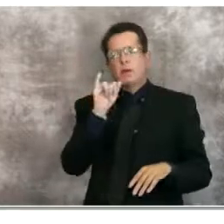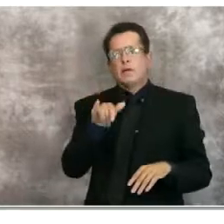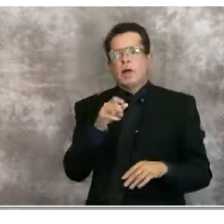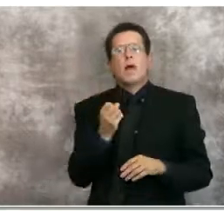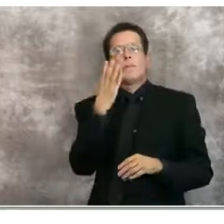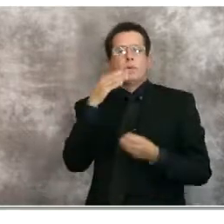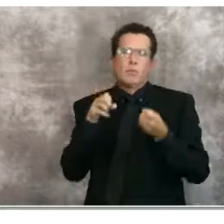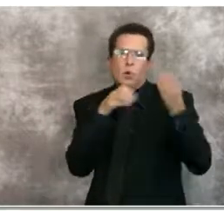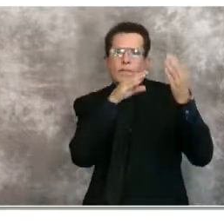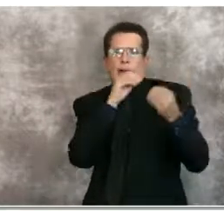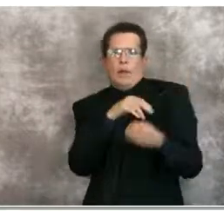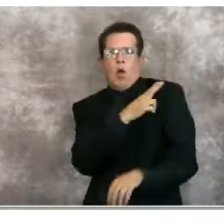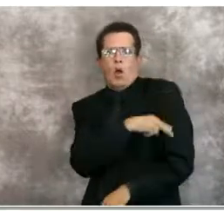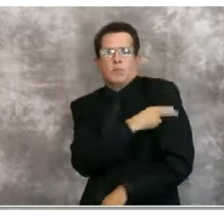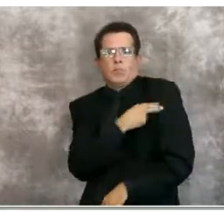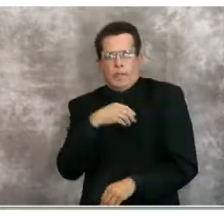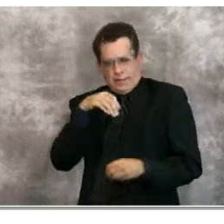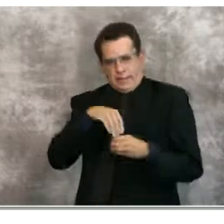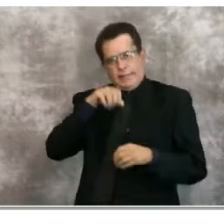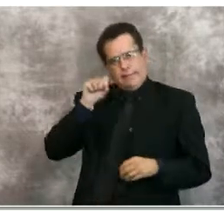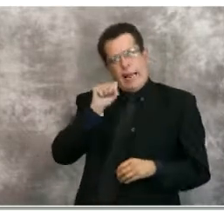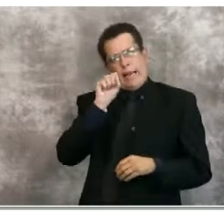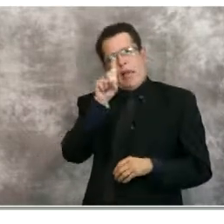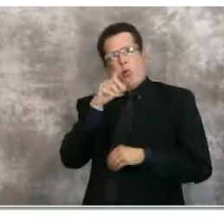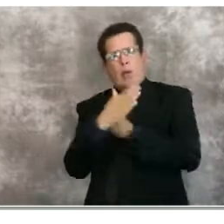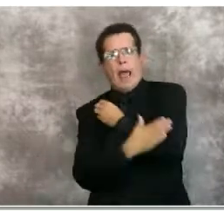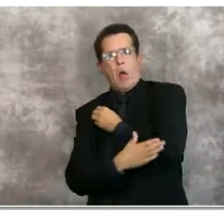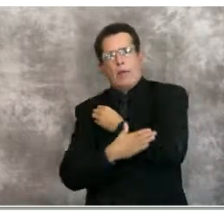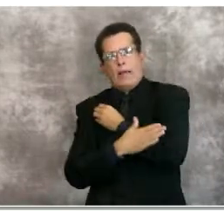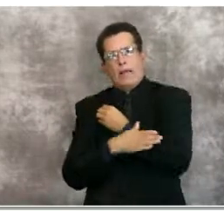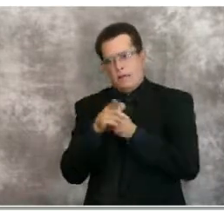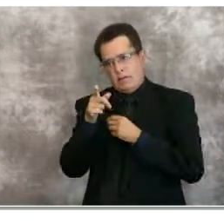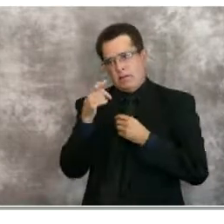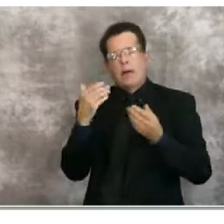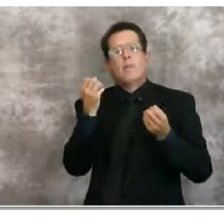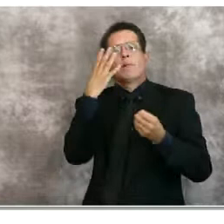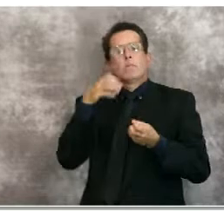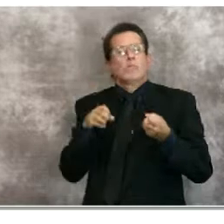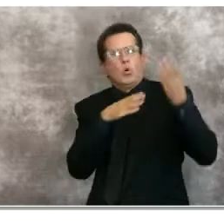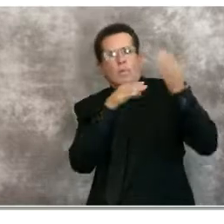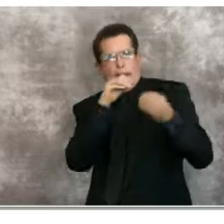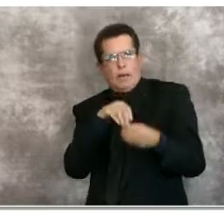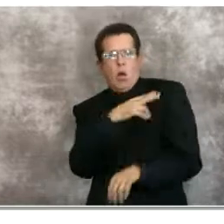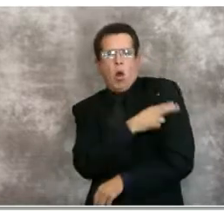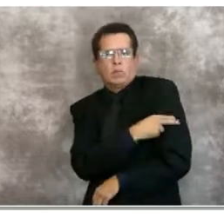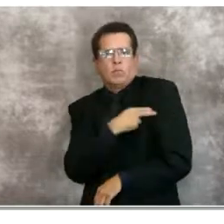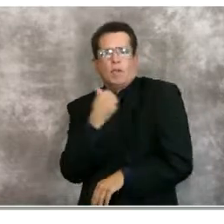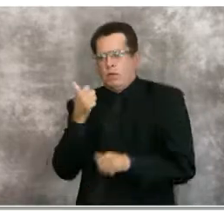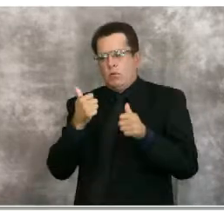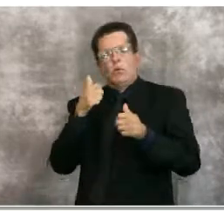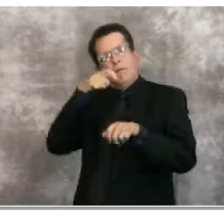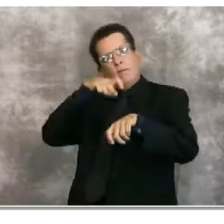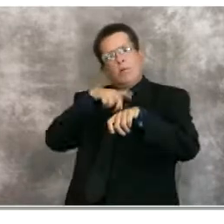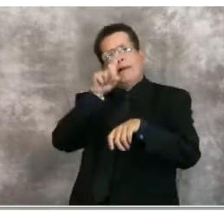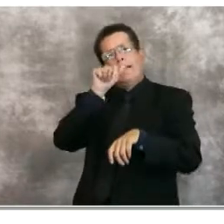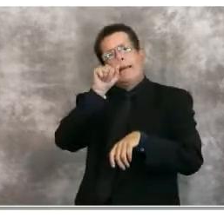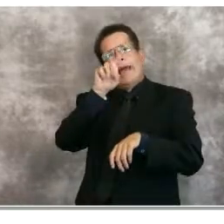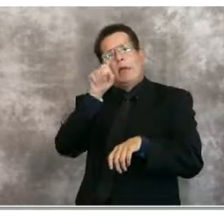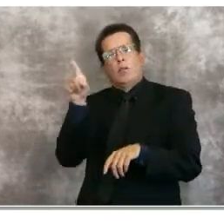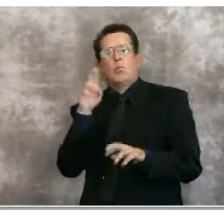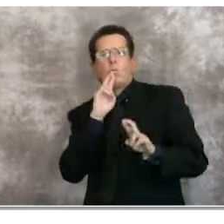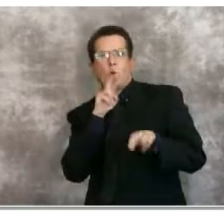COVID-19 hospitalizations among San Diego County residents. These are new hospitalizations by date reported.